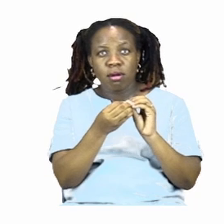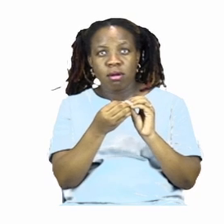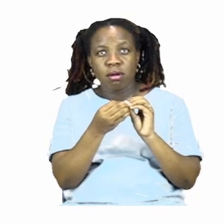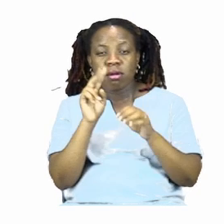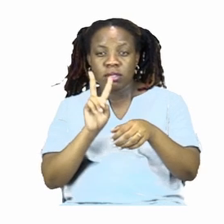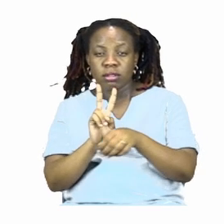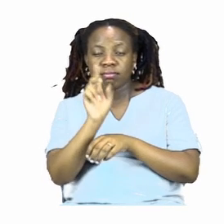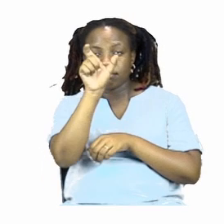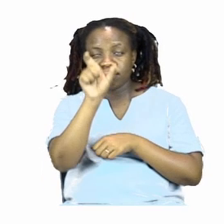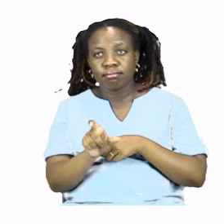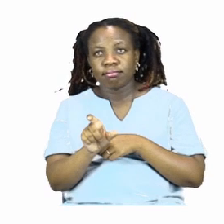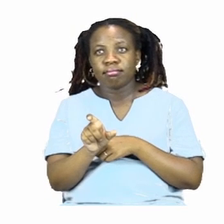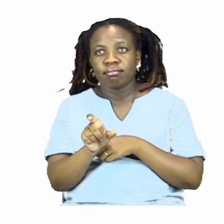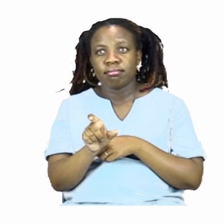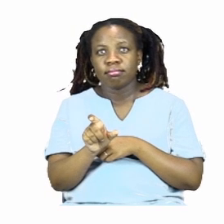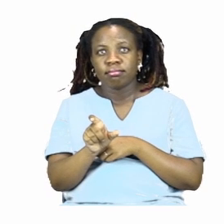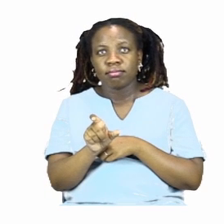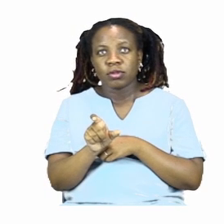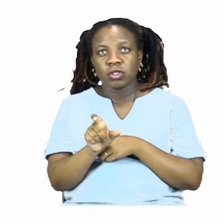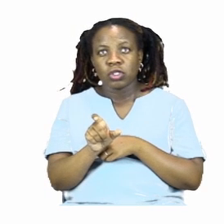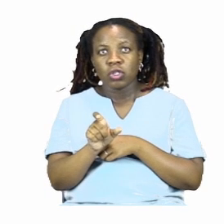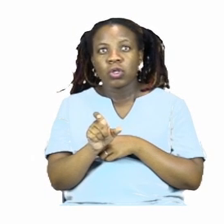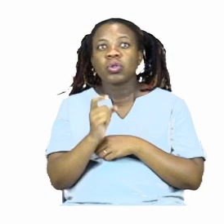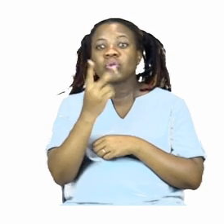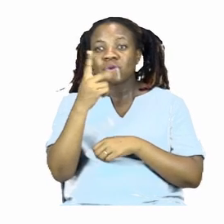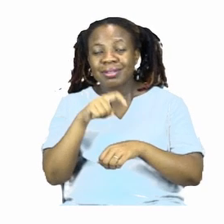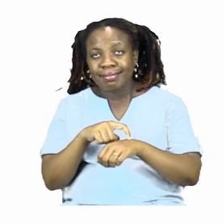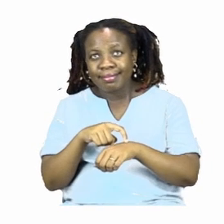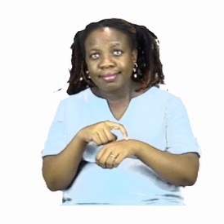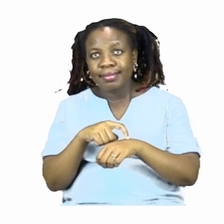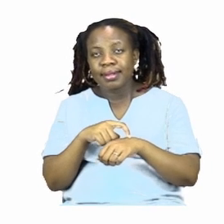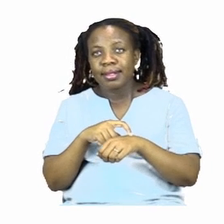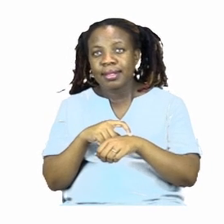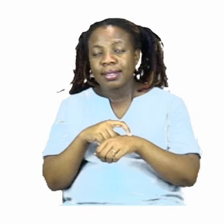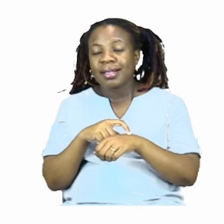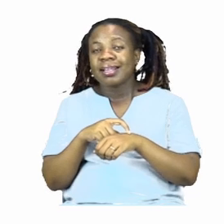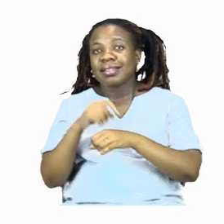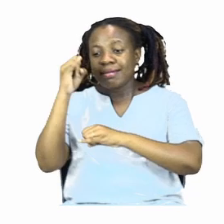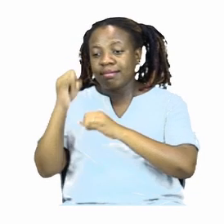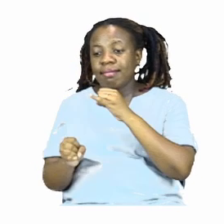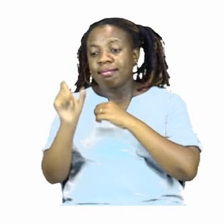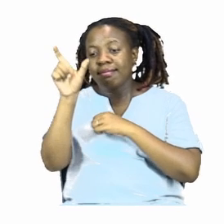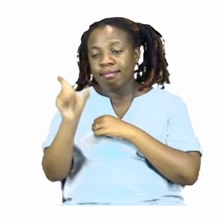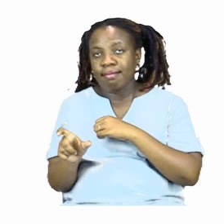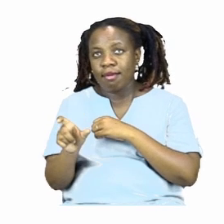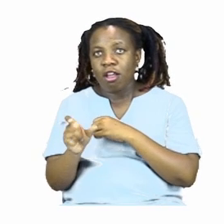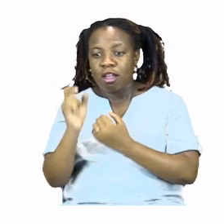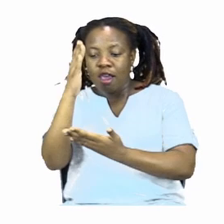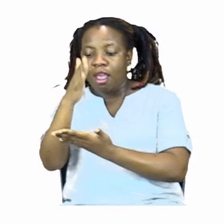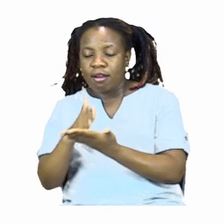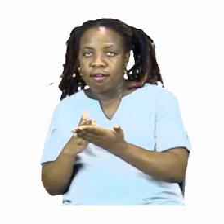in the second column, you must double the number, and in the third column, you must halve